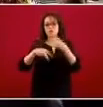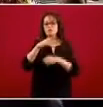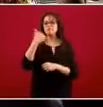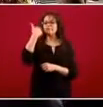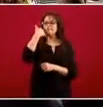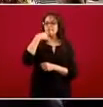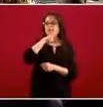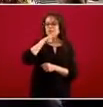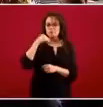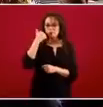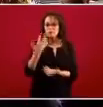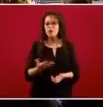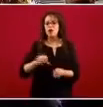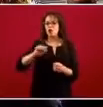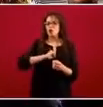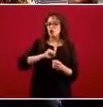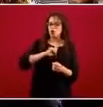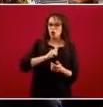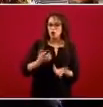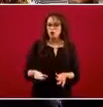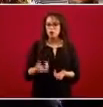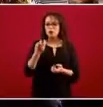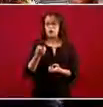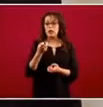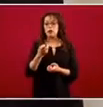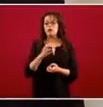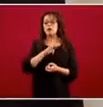have a cough,